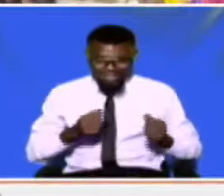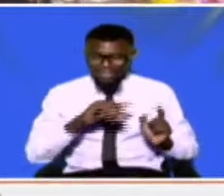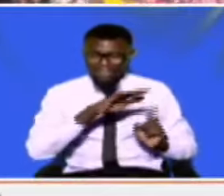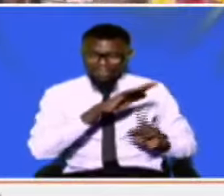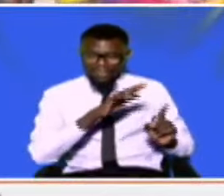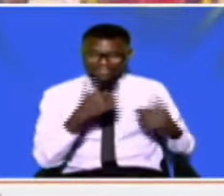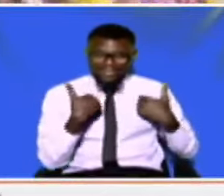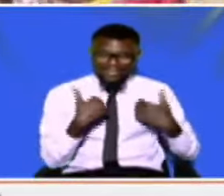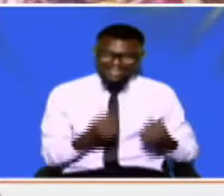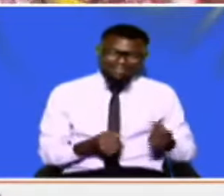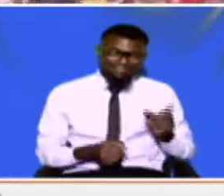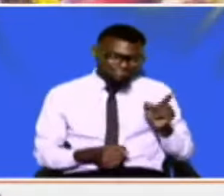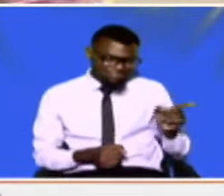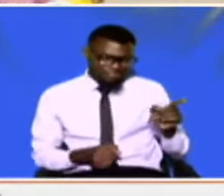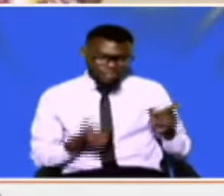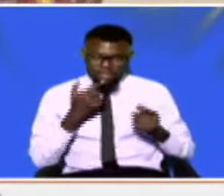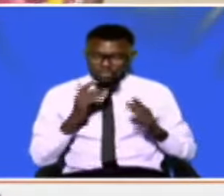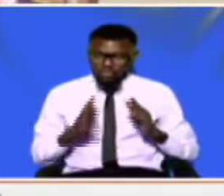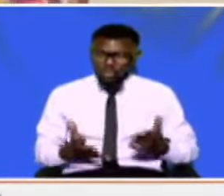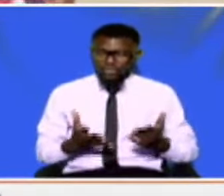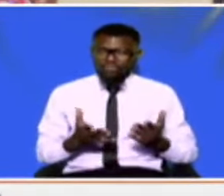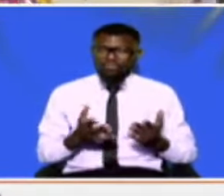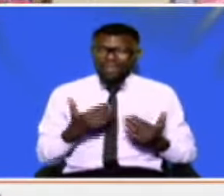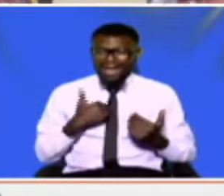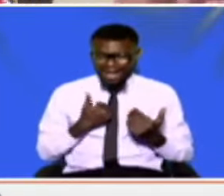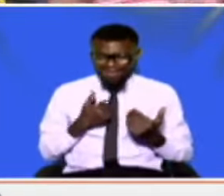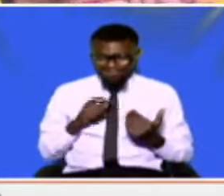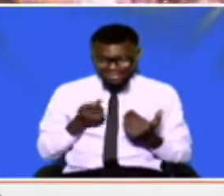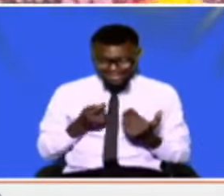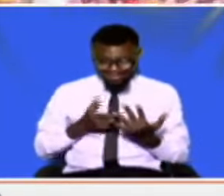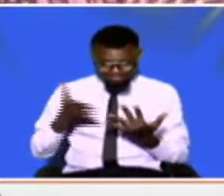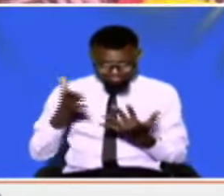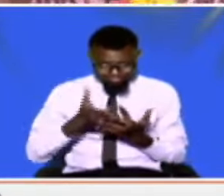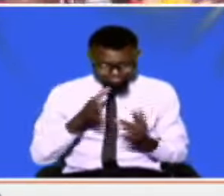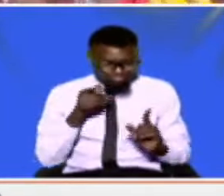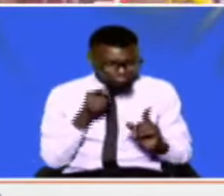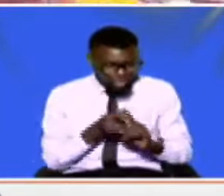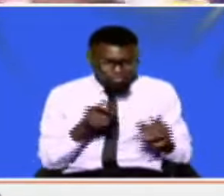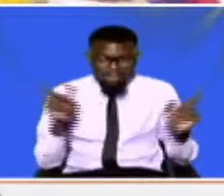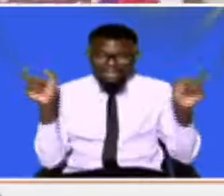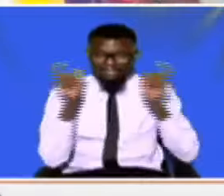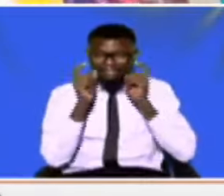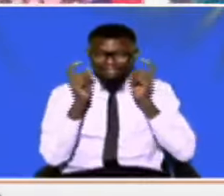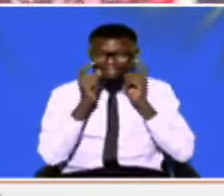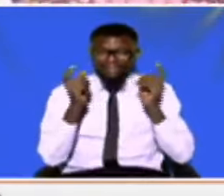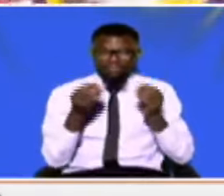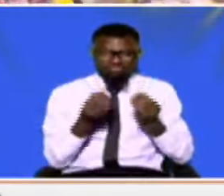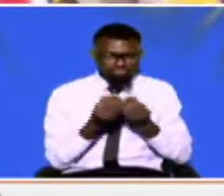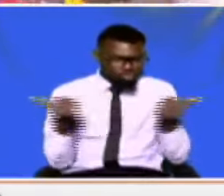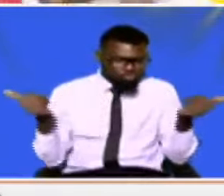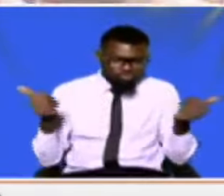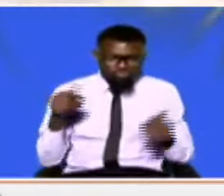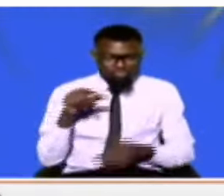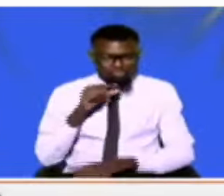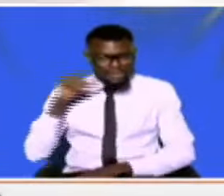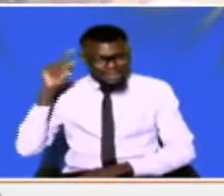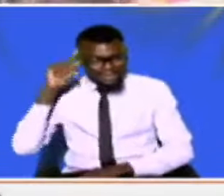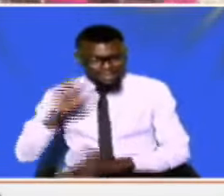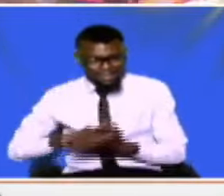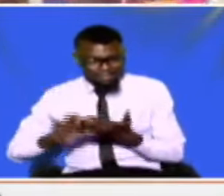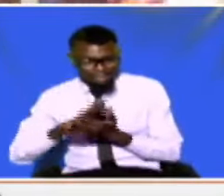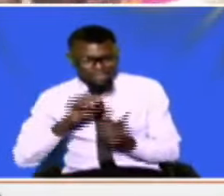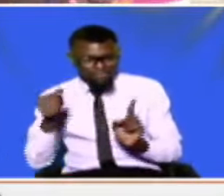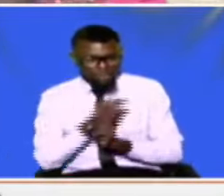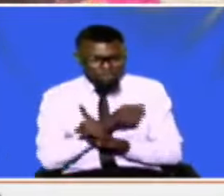Dr. Edward Serem, cited key interventions aimed at combating the HIV/AIDS, gender-based violence, as well as